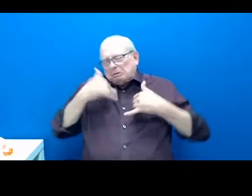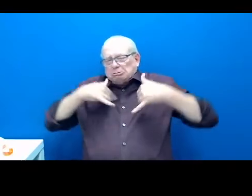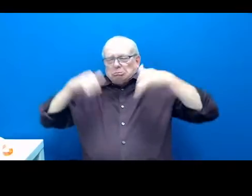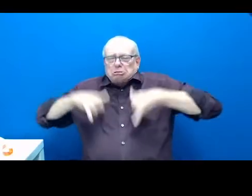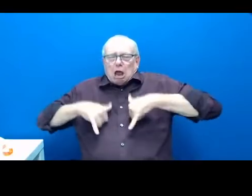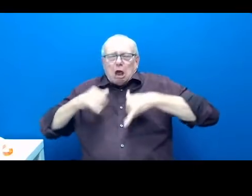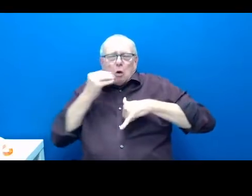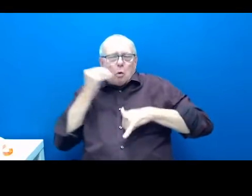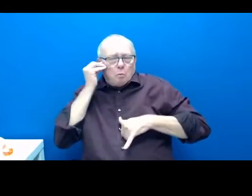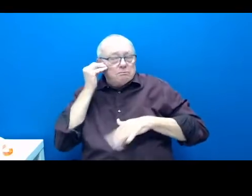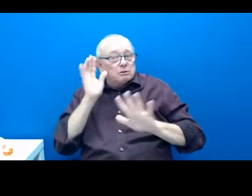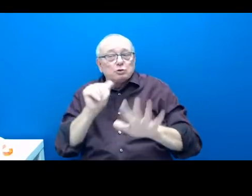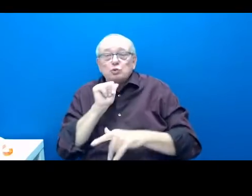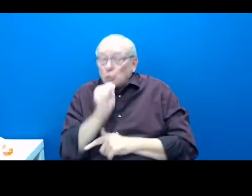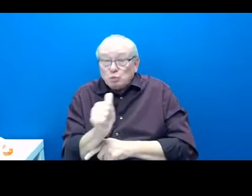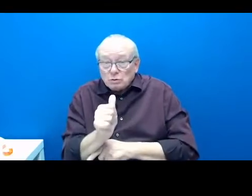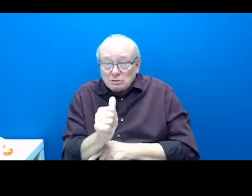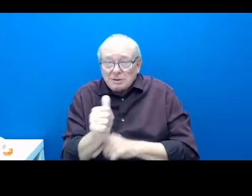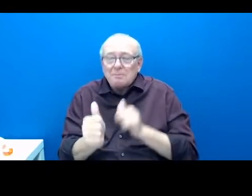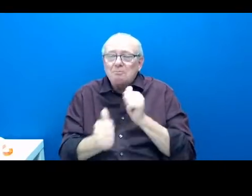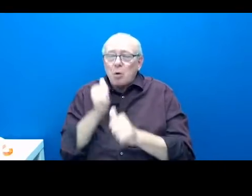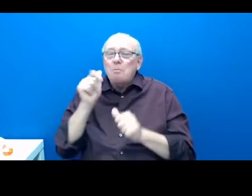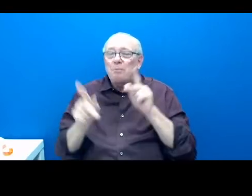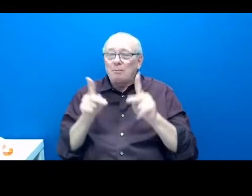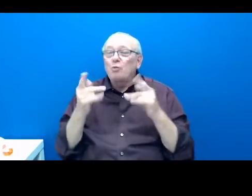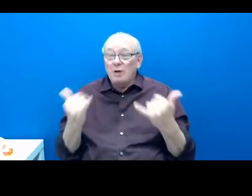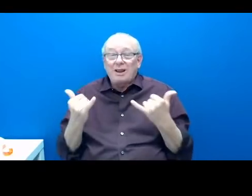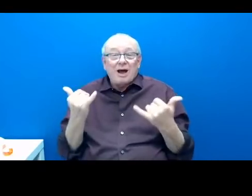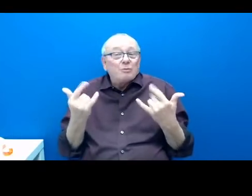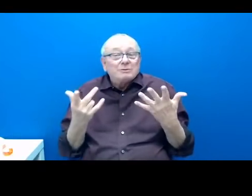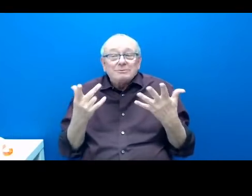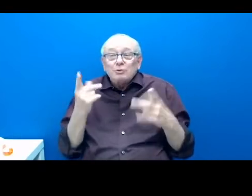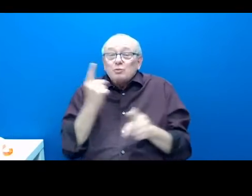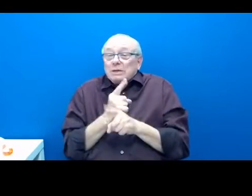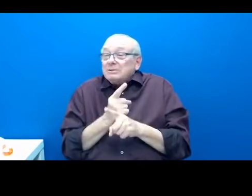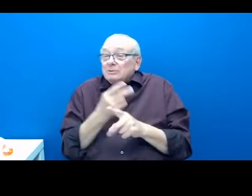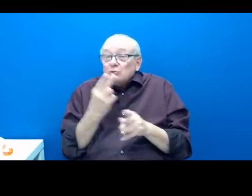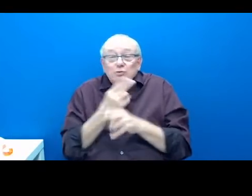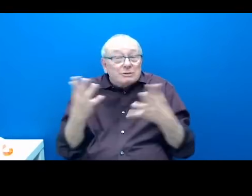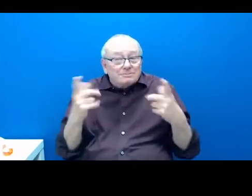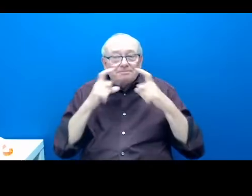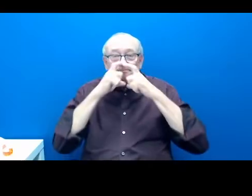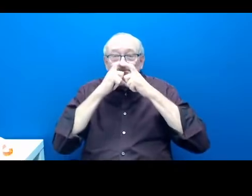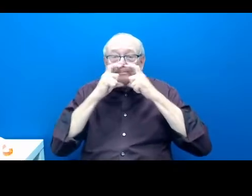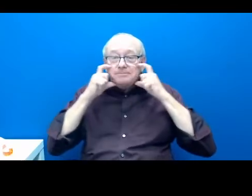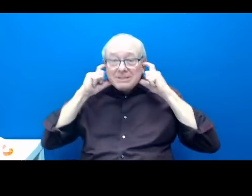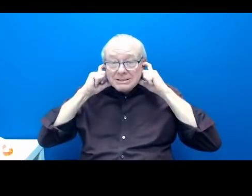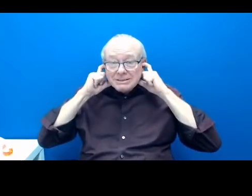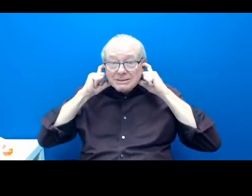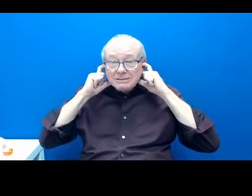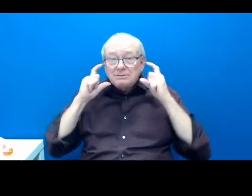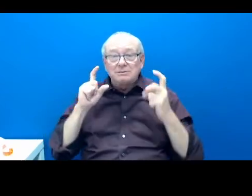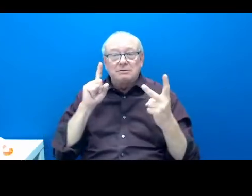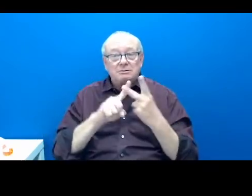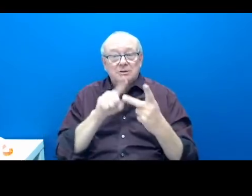Albertans have done the right things by continuing to mask, physically distancing, getting